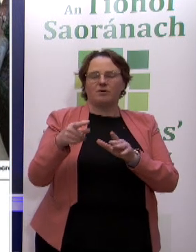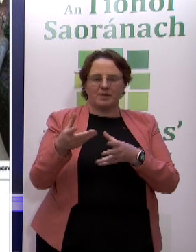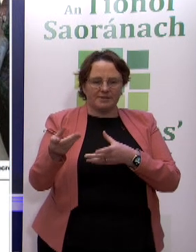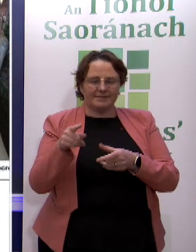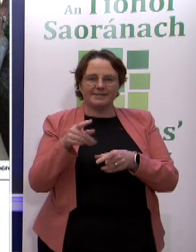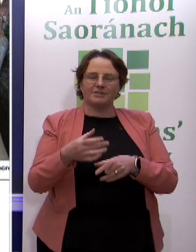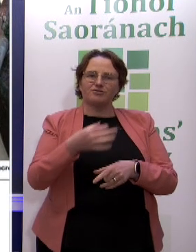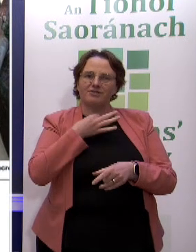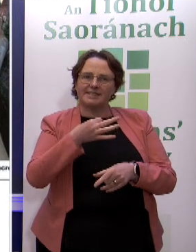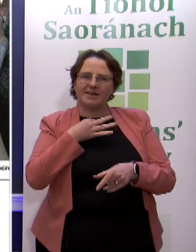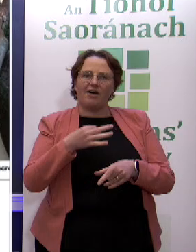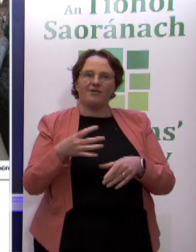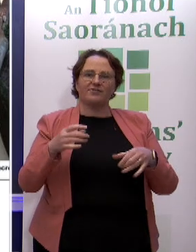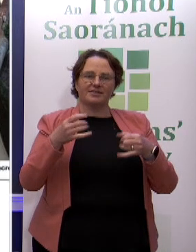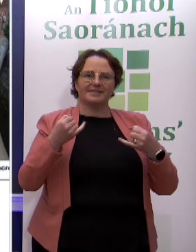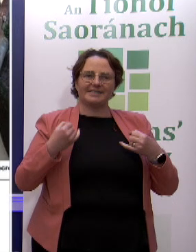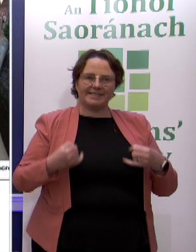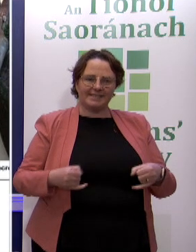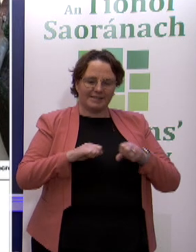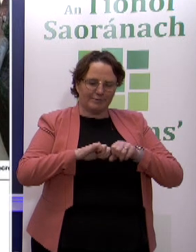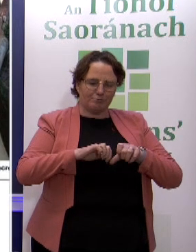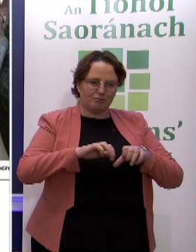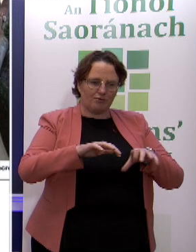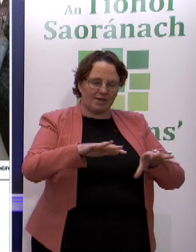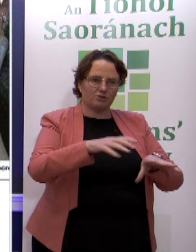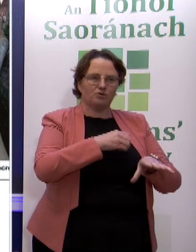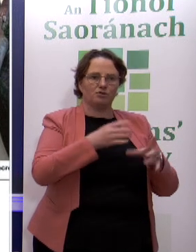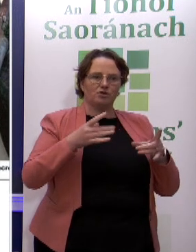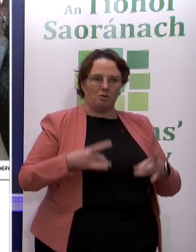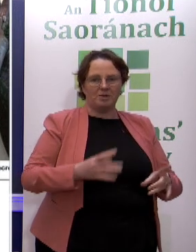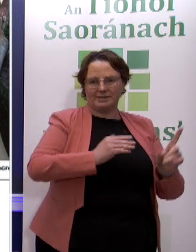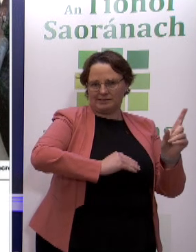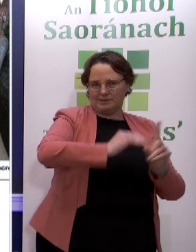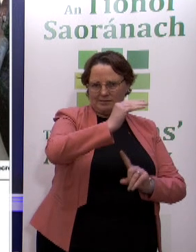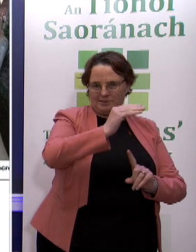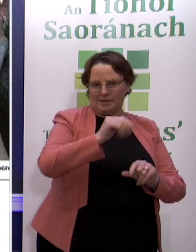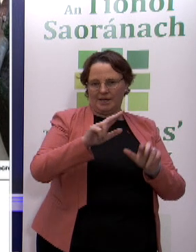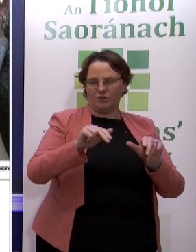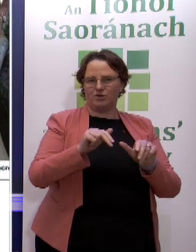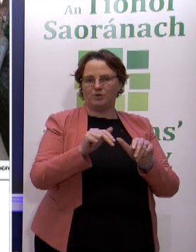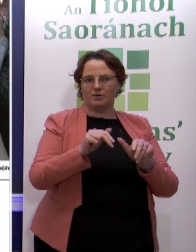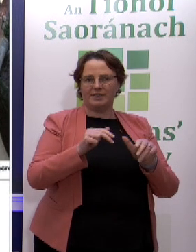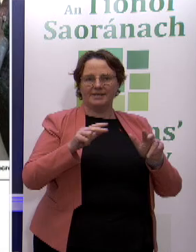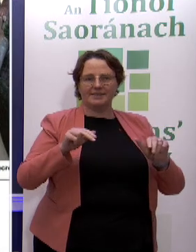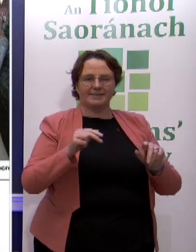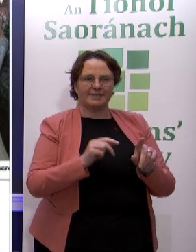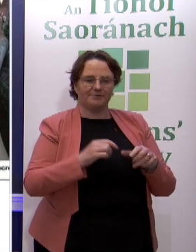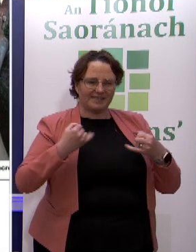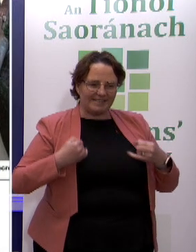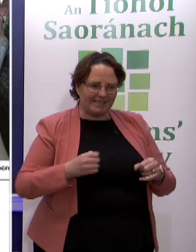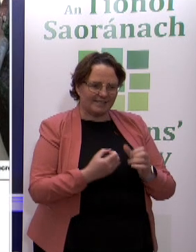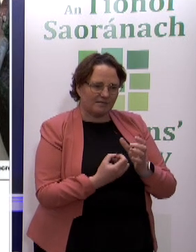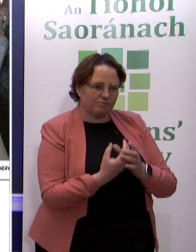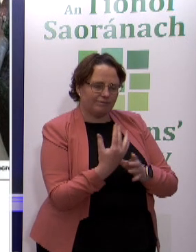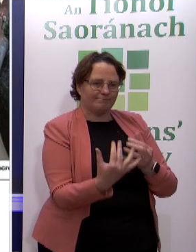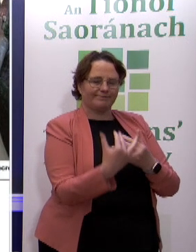spread into humans increases. And novel diseases appear in humans. And over the last 20 years, there's